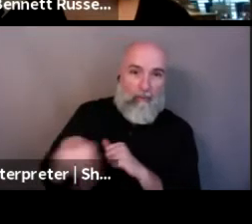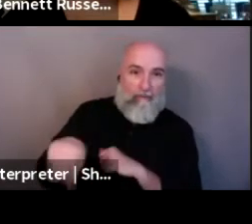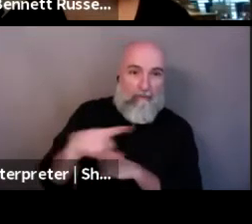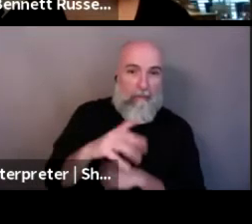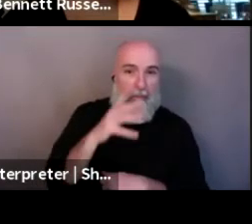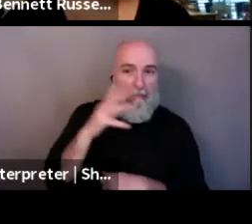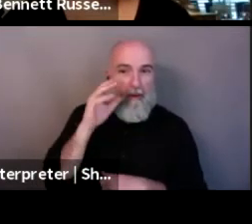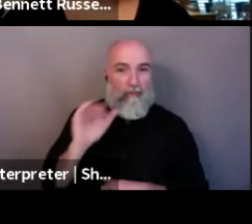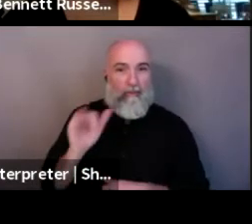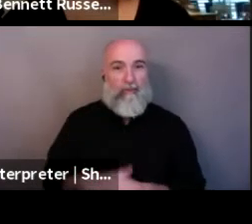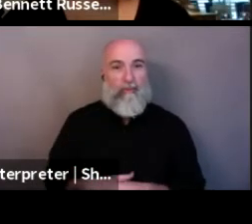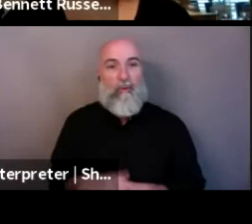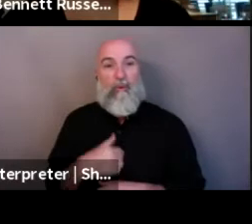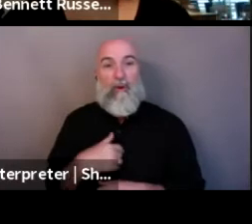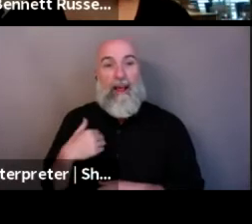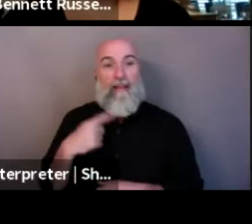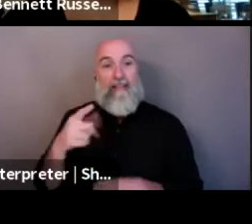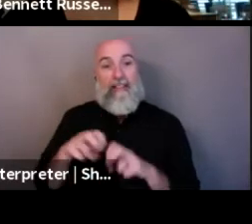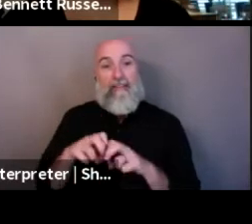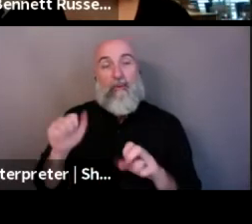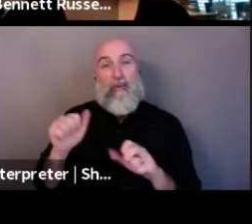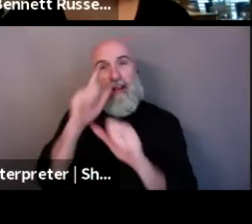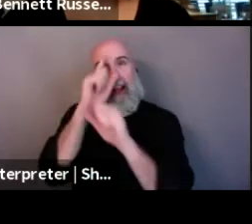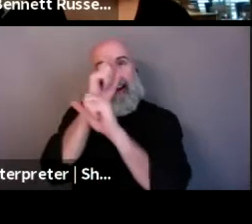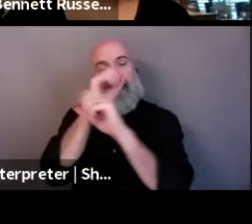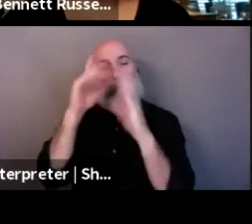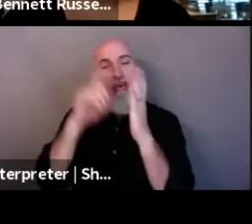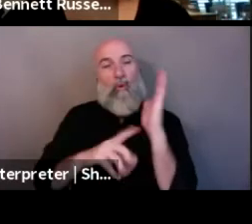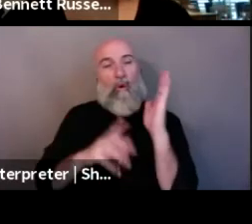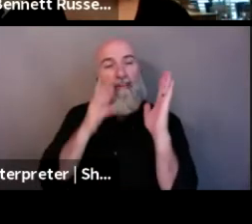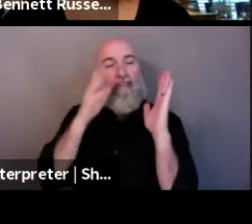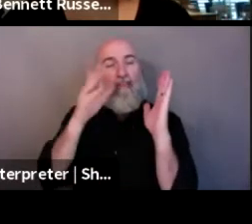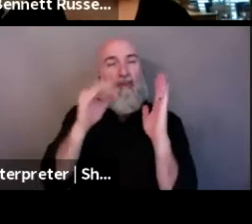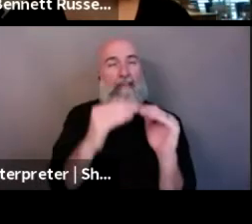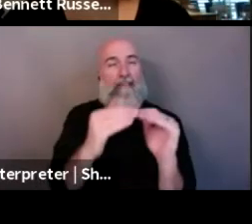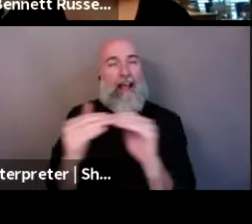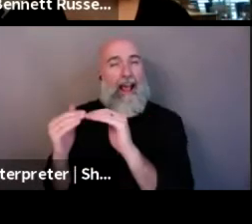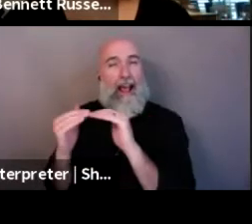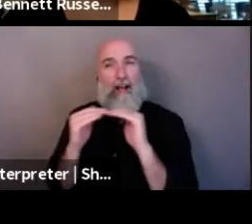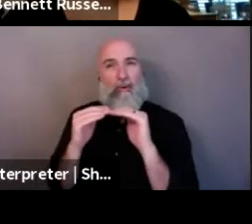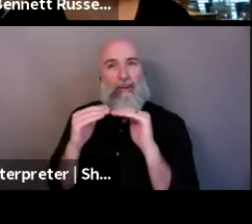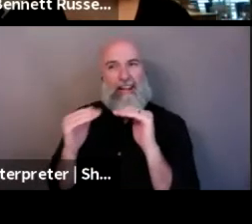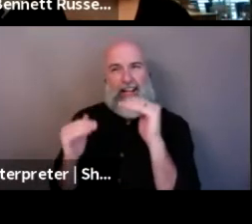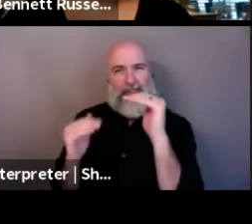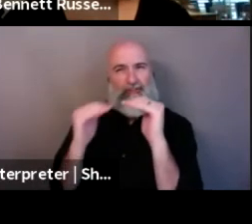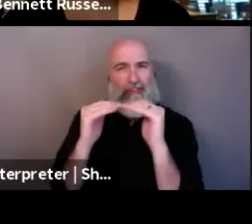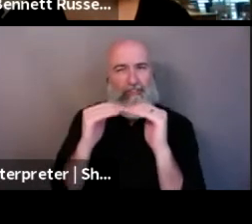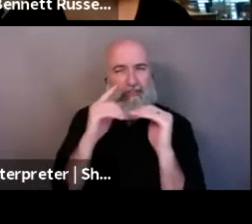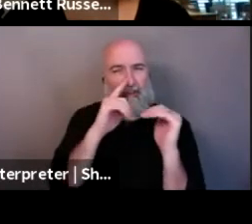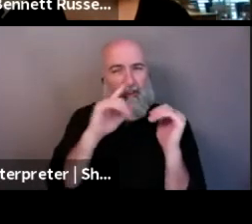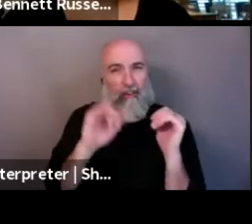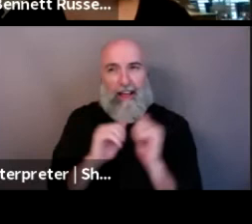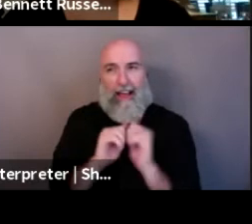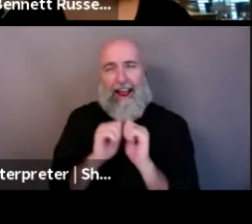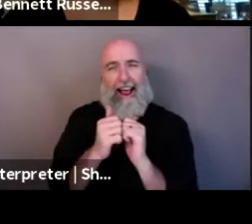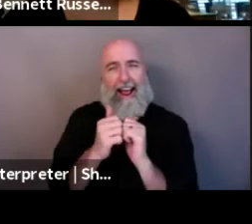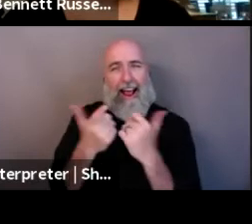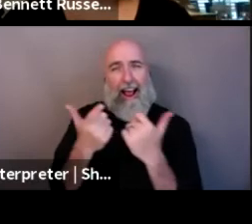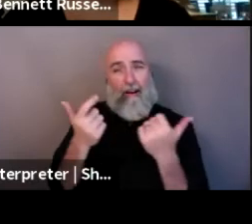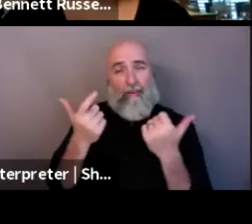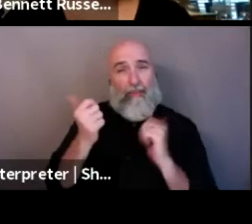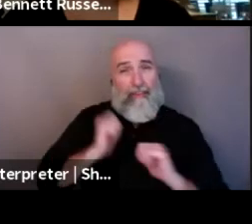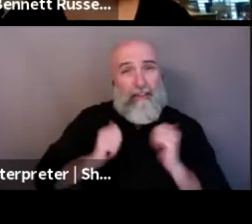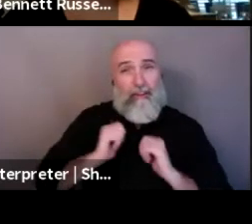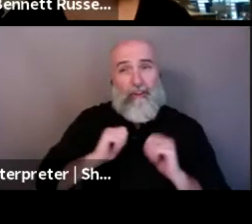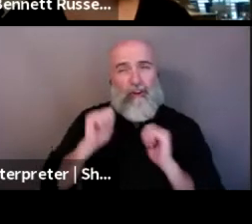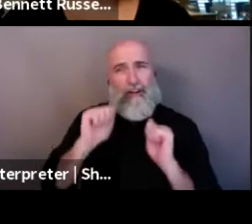here. We're doing these panels so that we can envision what a future of equity and justice looks like and how the arts and theater should be a part of that